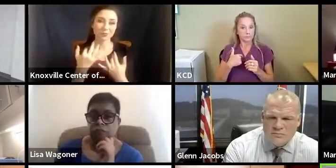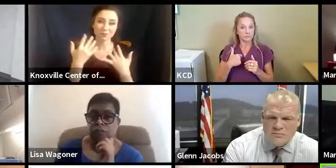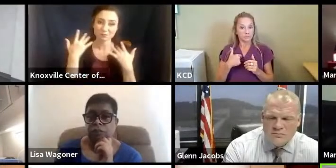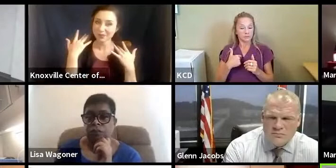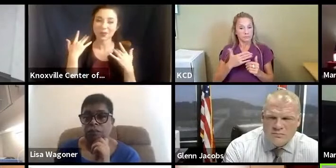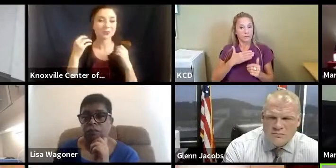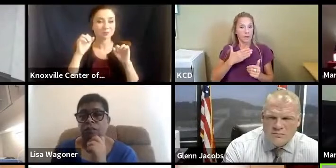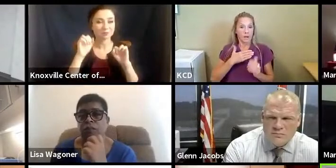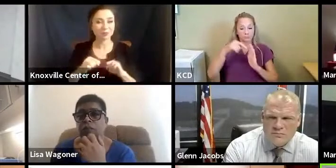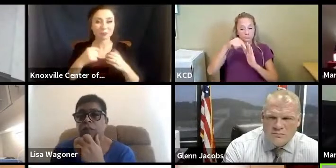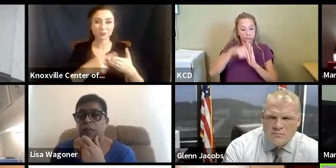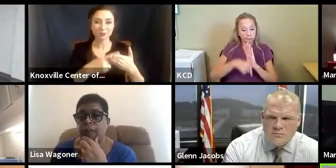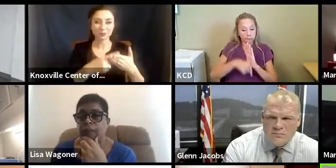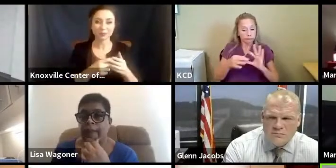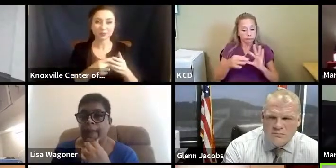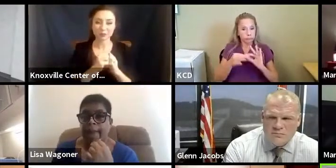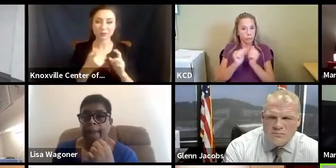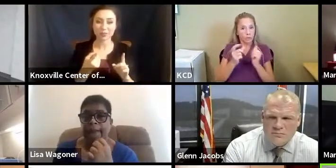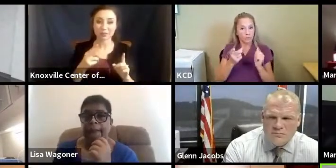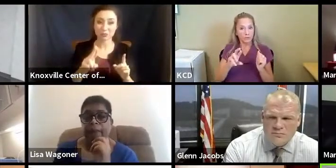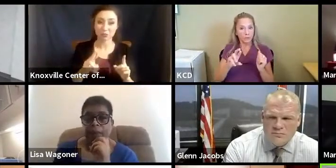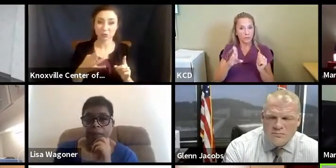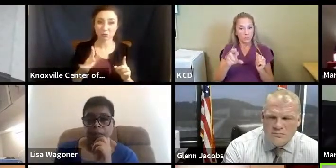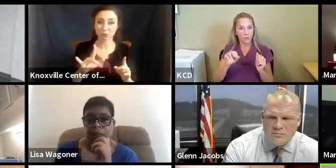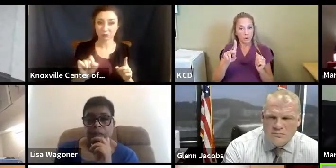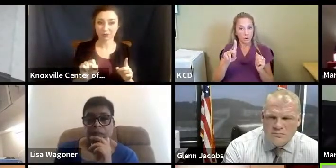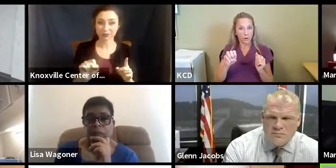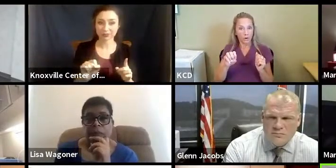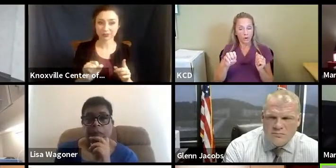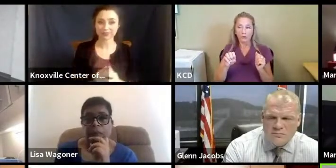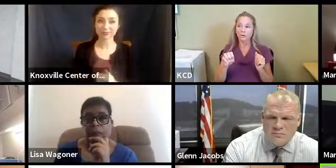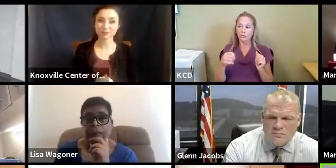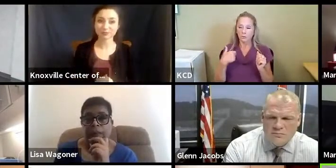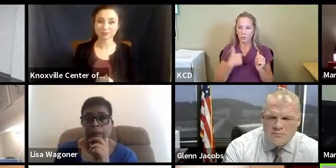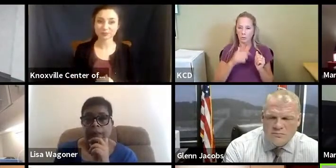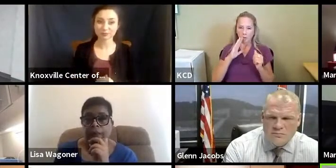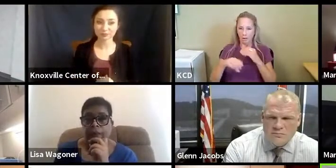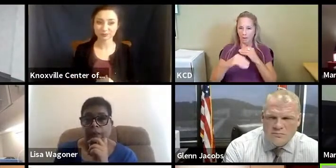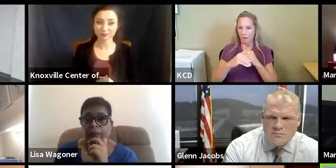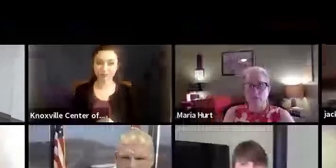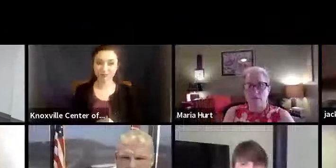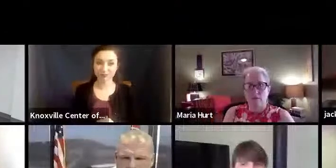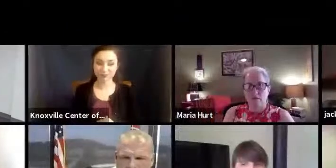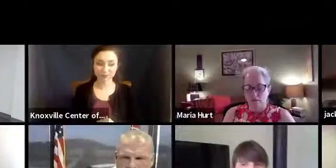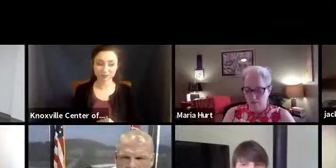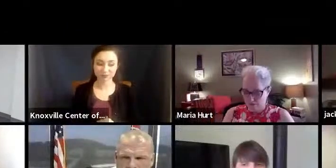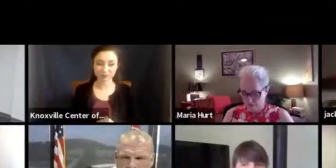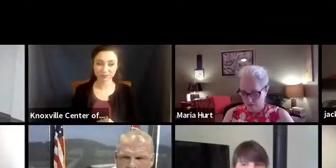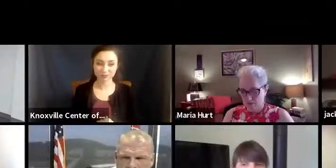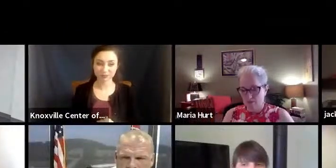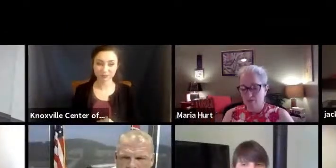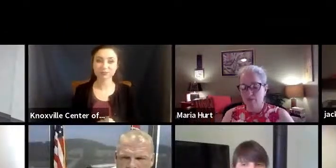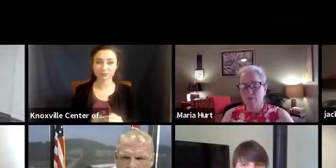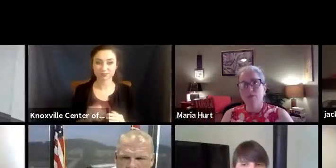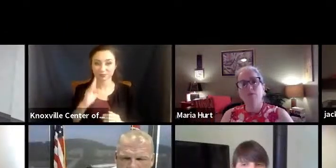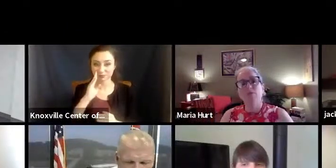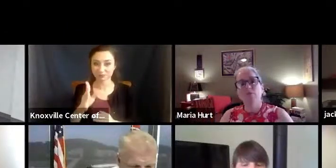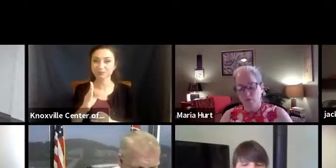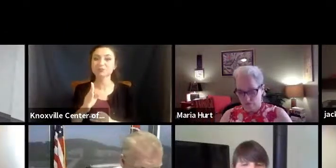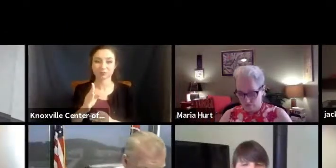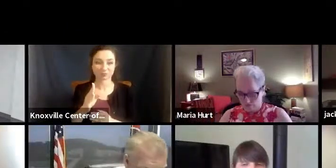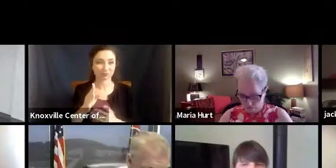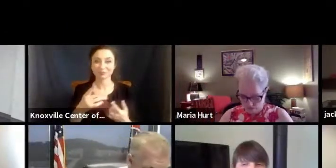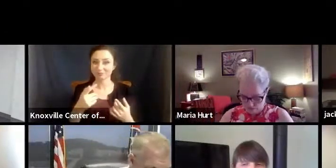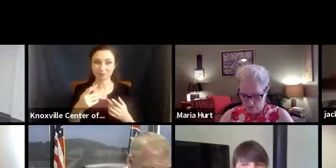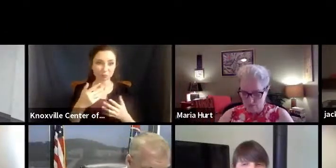Dr. Burks. Got some good suggestions. We're going to do an additional research project of kids in quarantine that we haven't, to just find